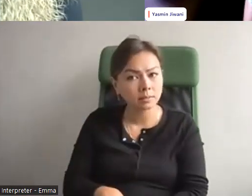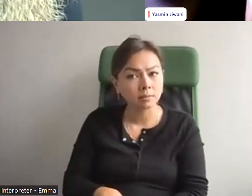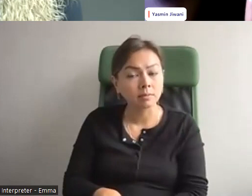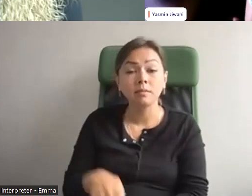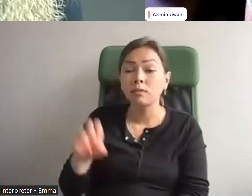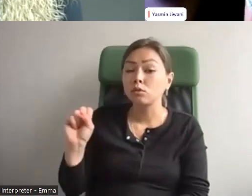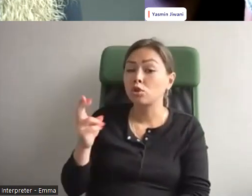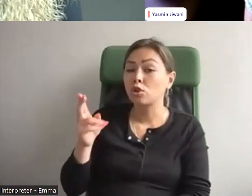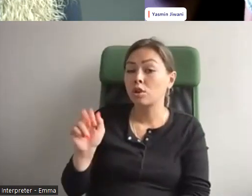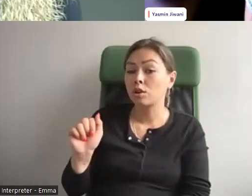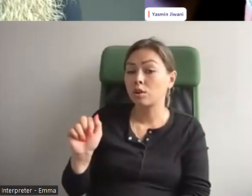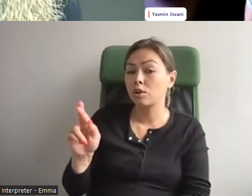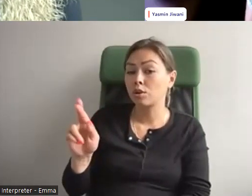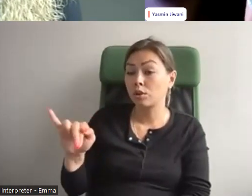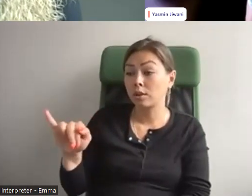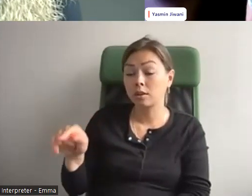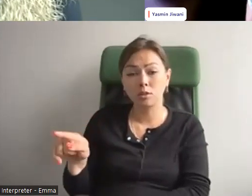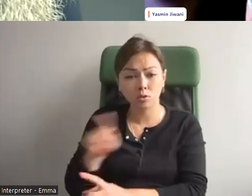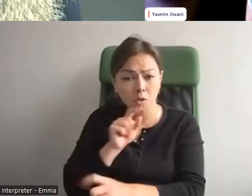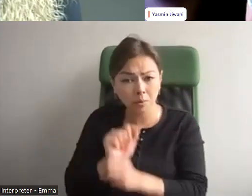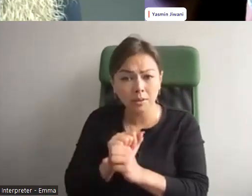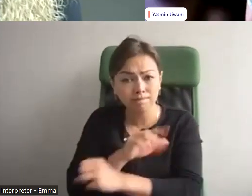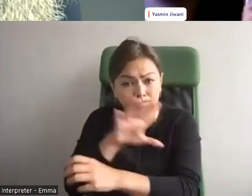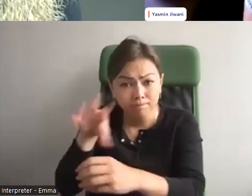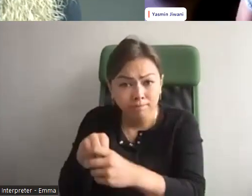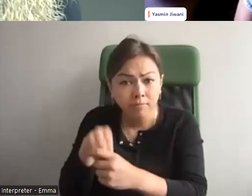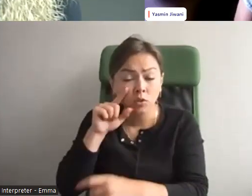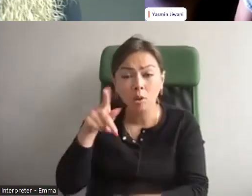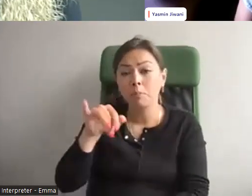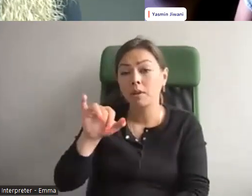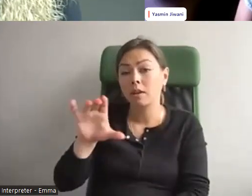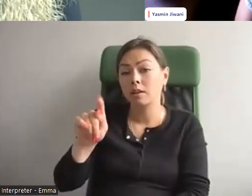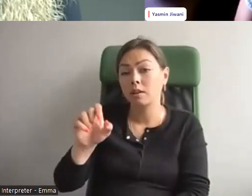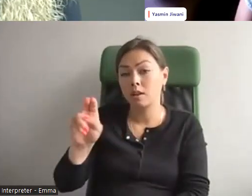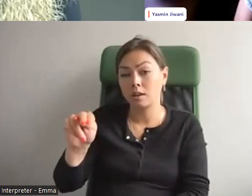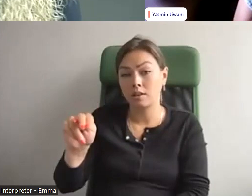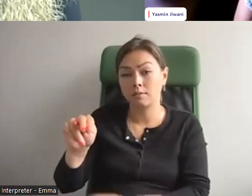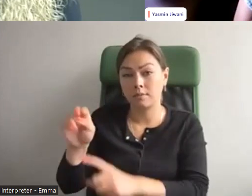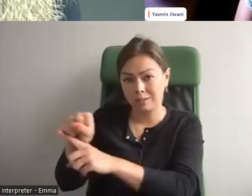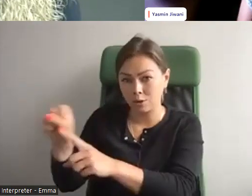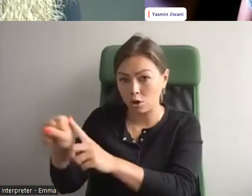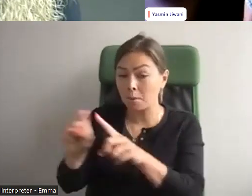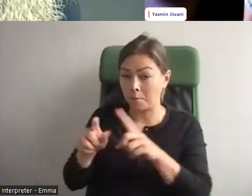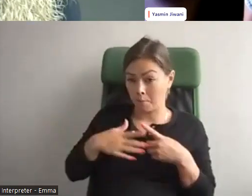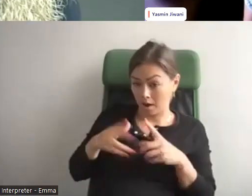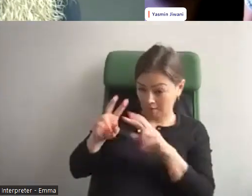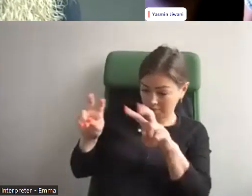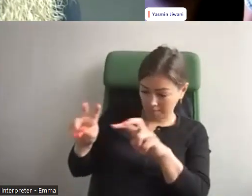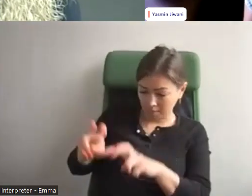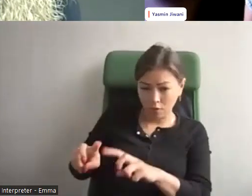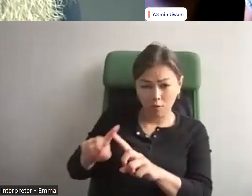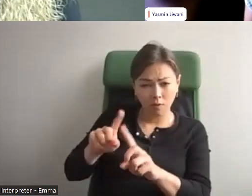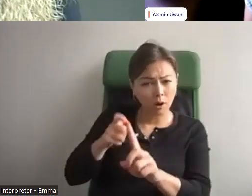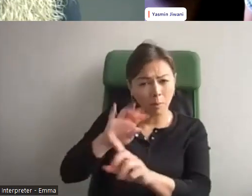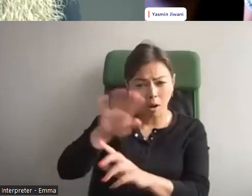Shari was able to do this when she was doing the Picton case, but my analysis of the Picton case from all the reports that I